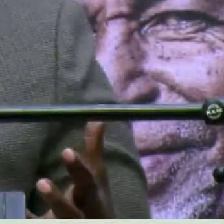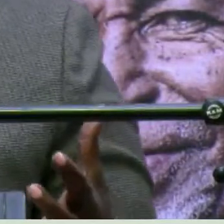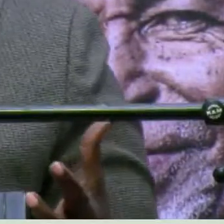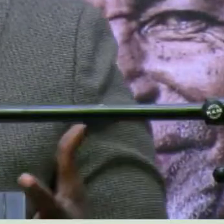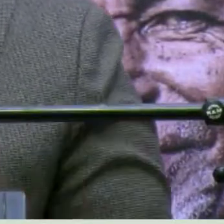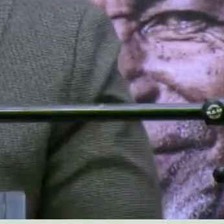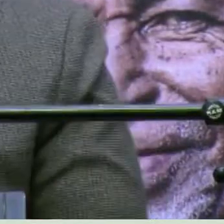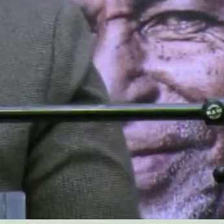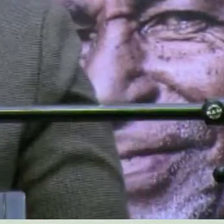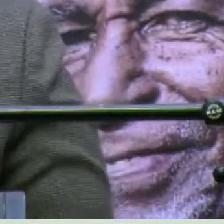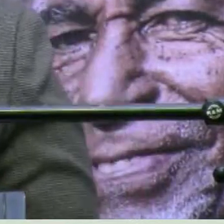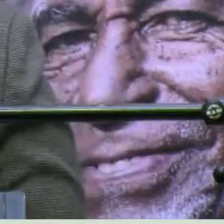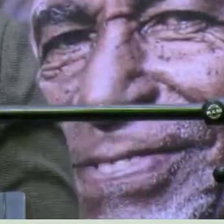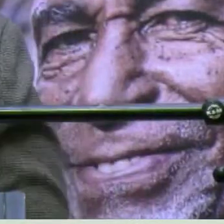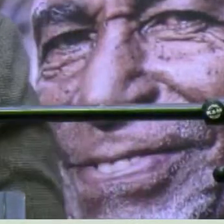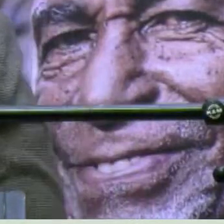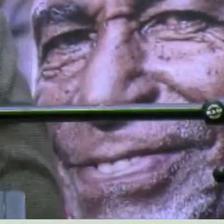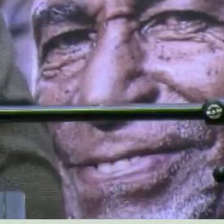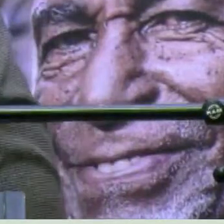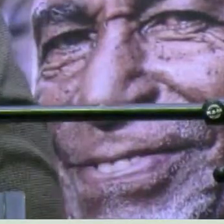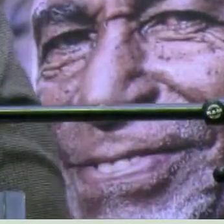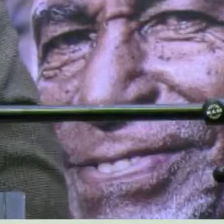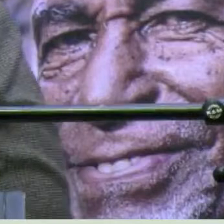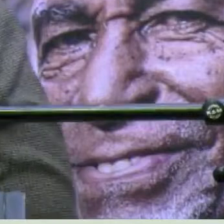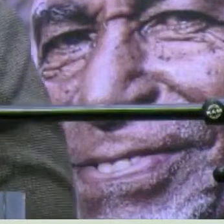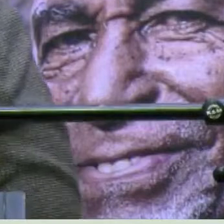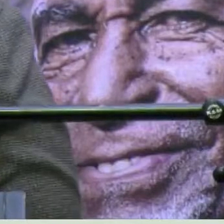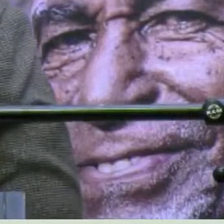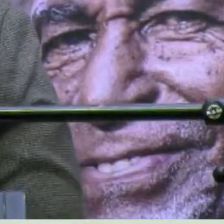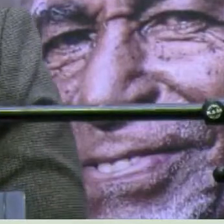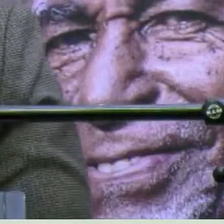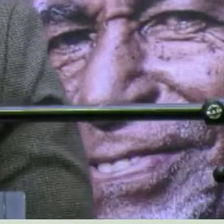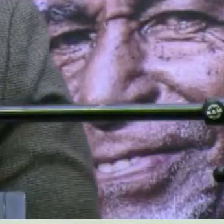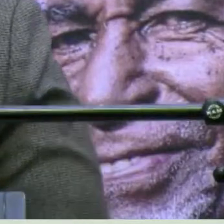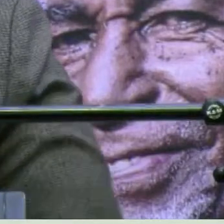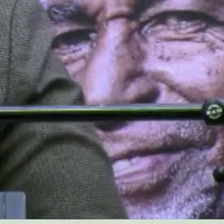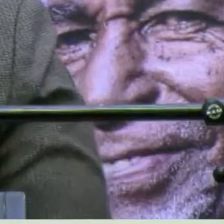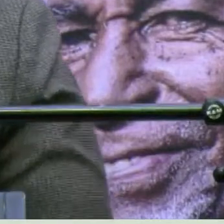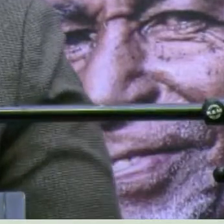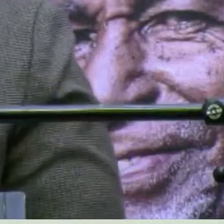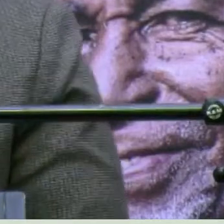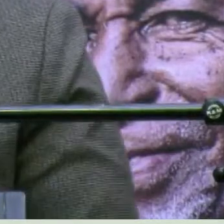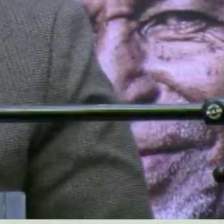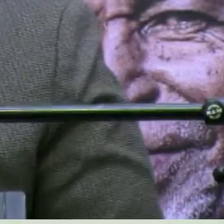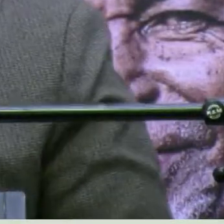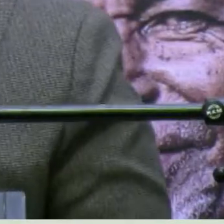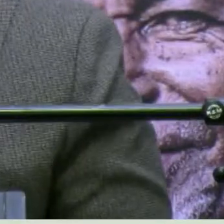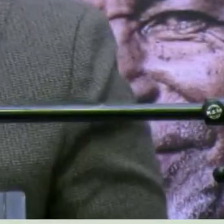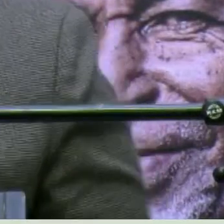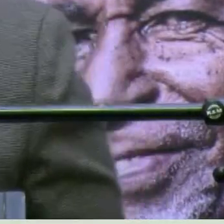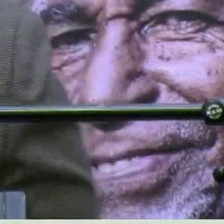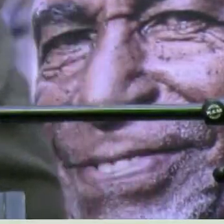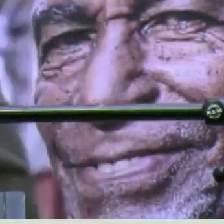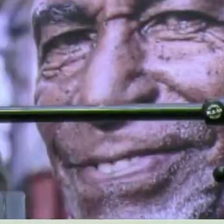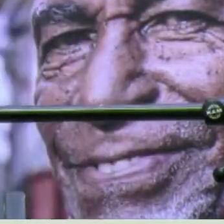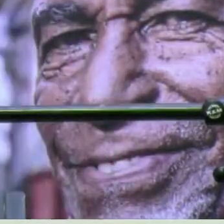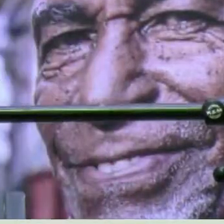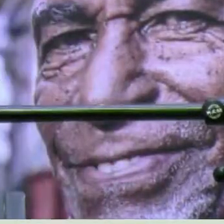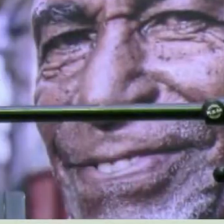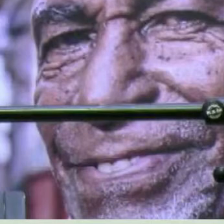society that is very informed, and when you have an informed society, then it becomes easy even to